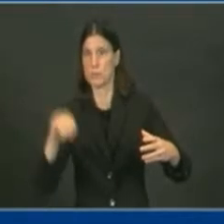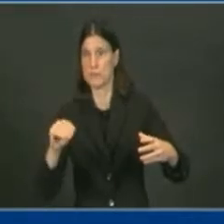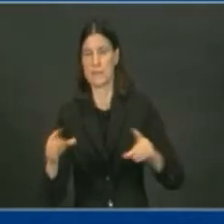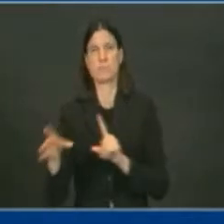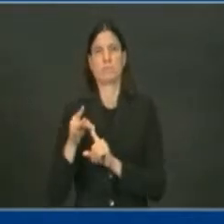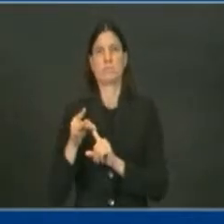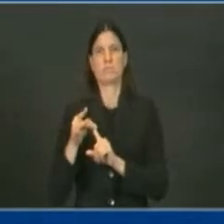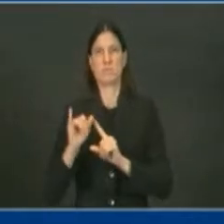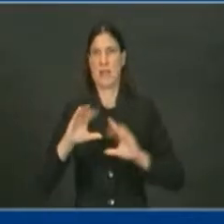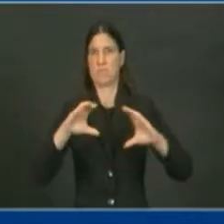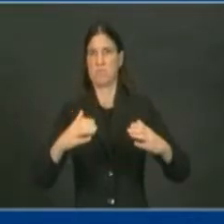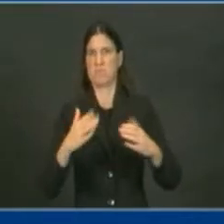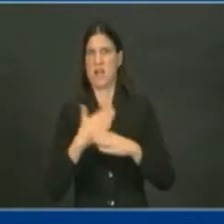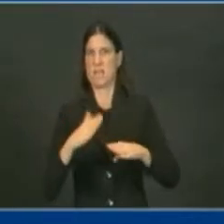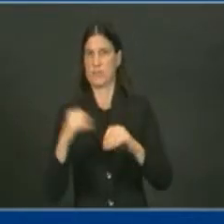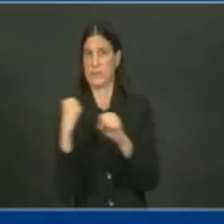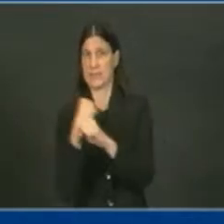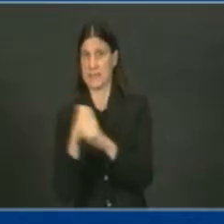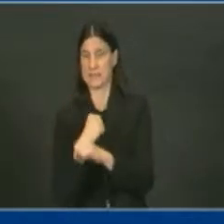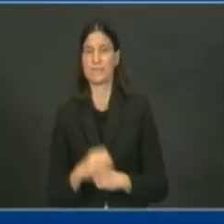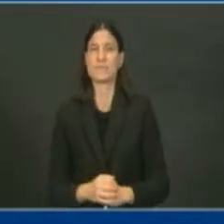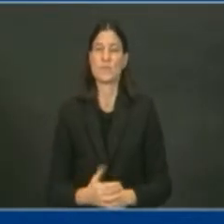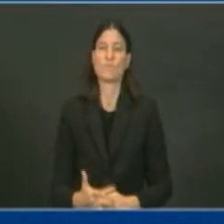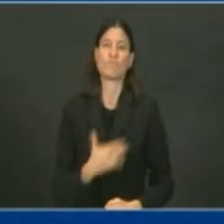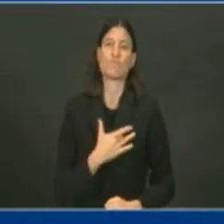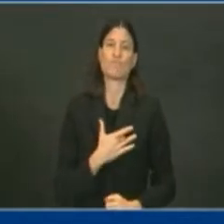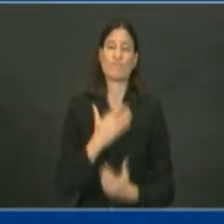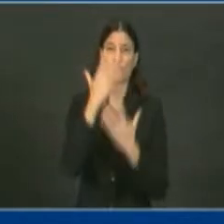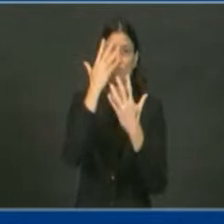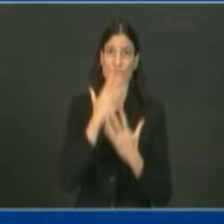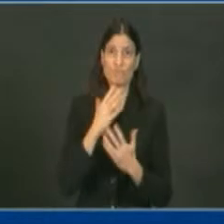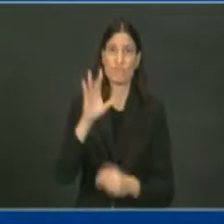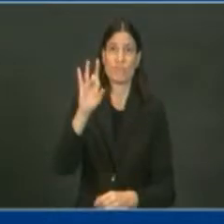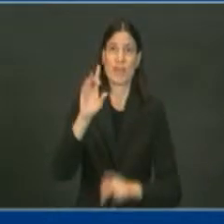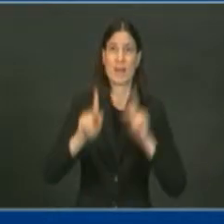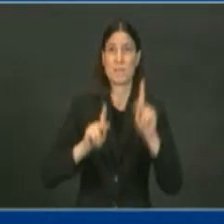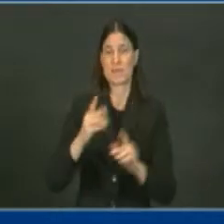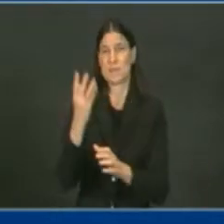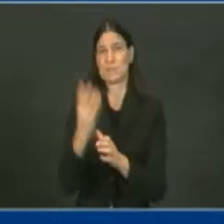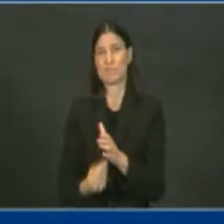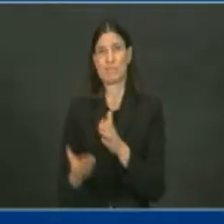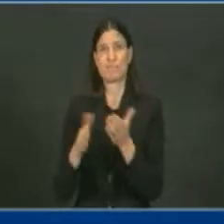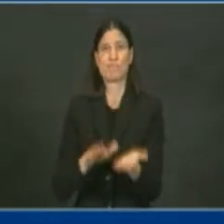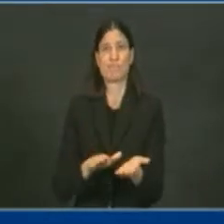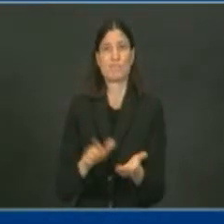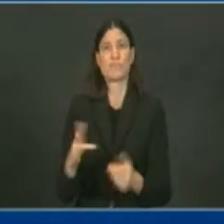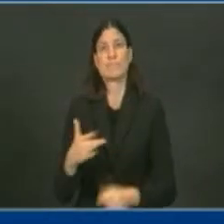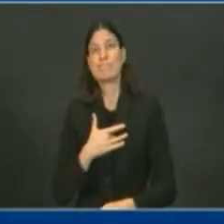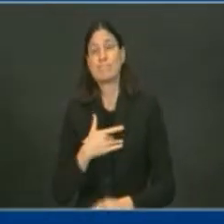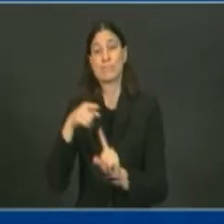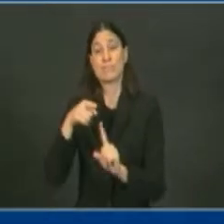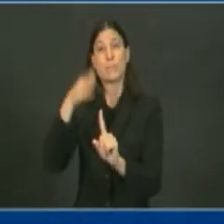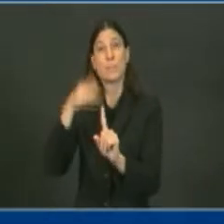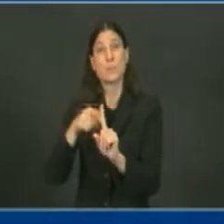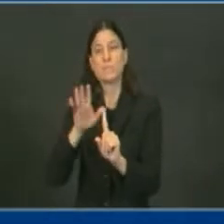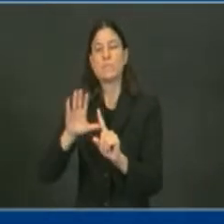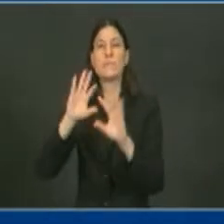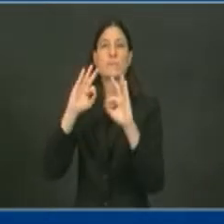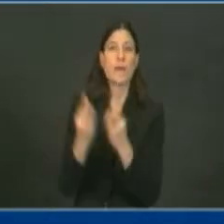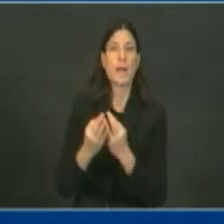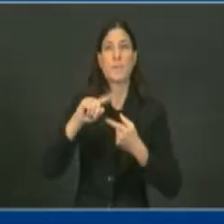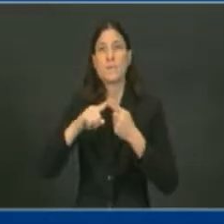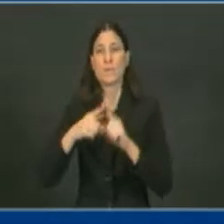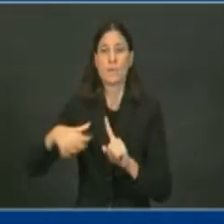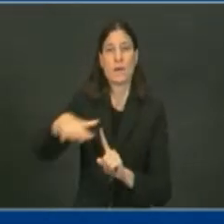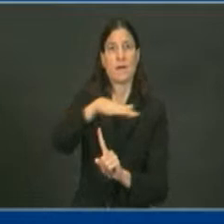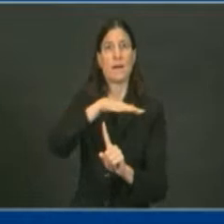7.1%. And very sadly, another 8 deaths. My heart goes out to Rhode Islanders who are losing loved ones, especially